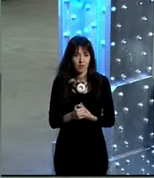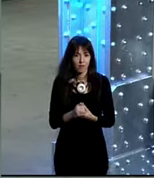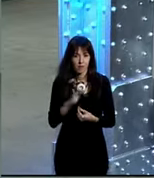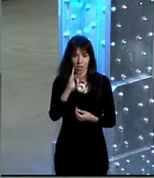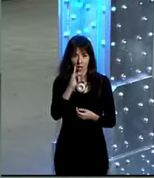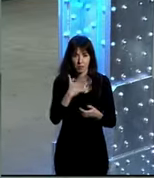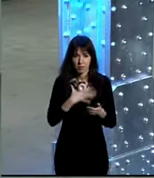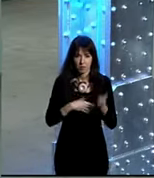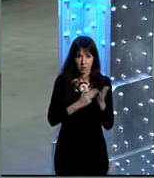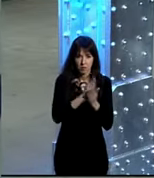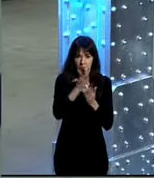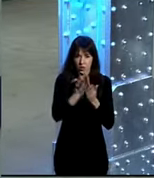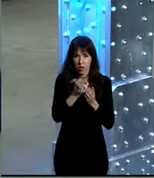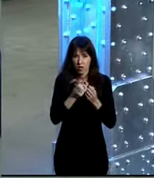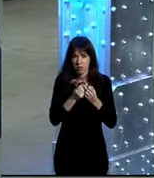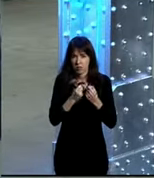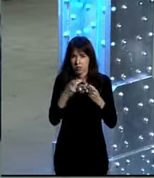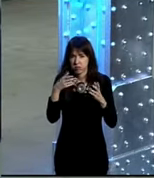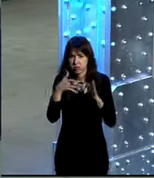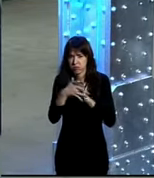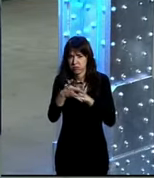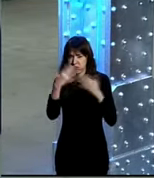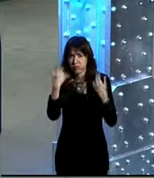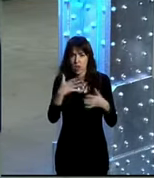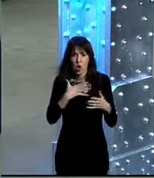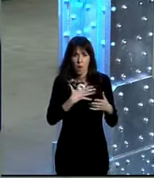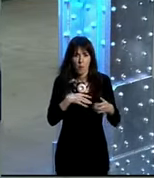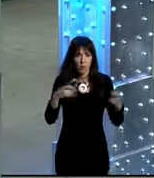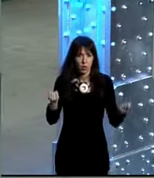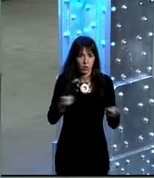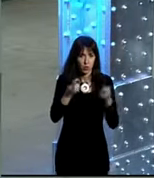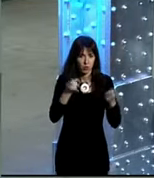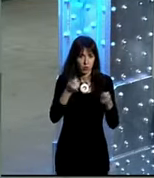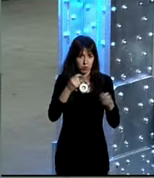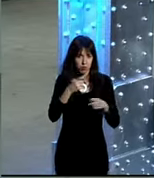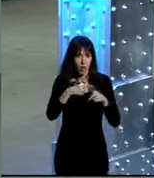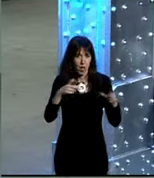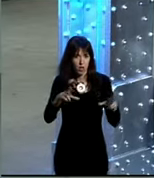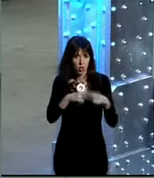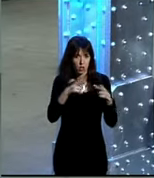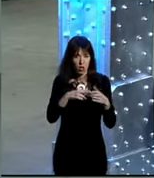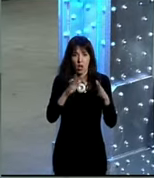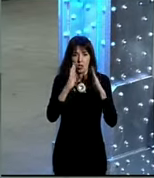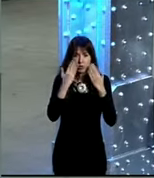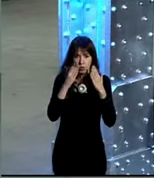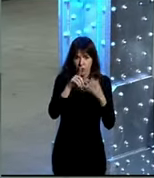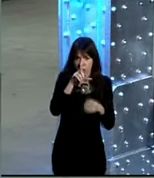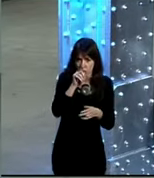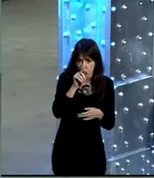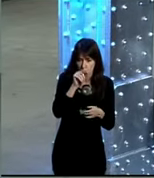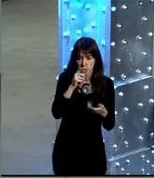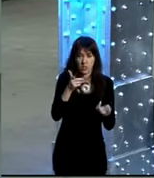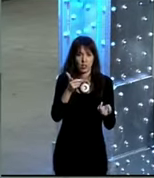social media campaign on Instagram for our project? Or do we want to publish only on YouTube this time around, or